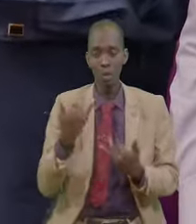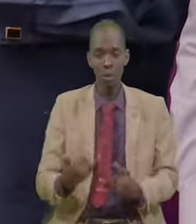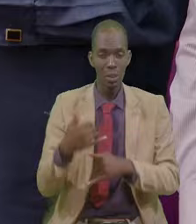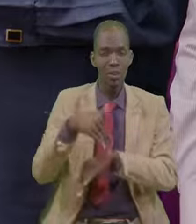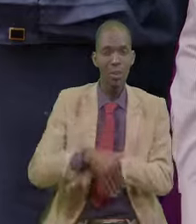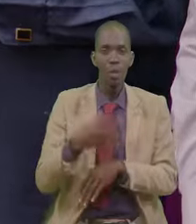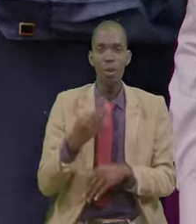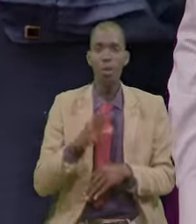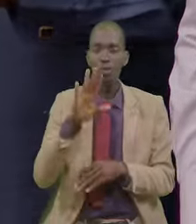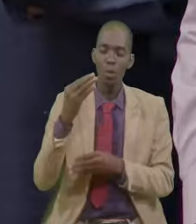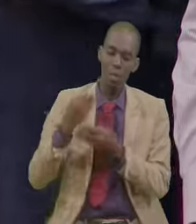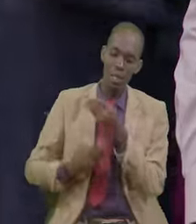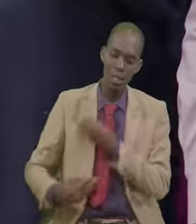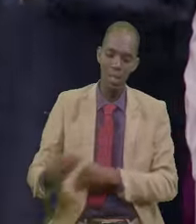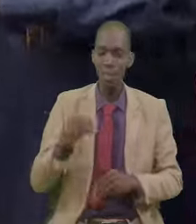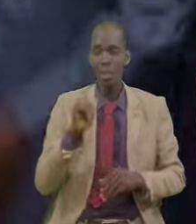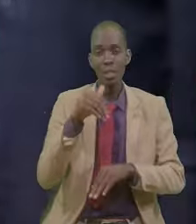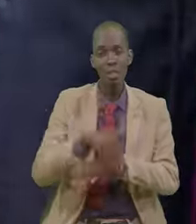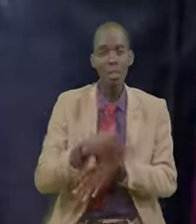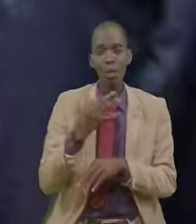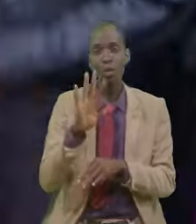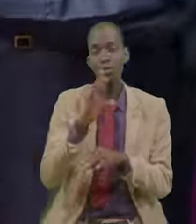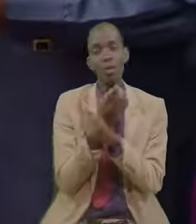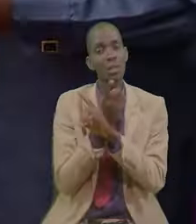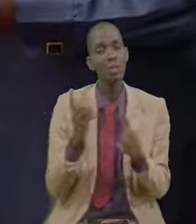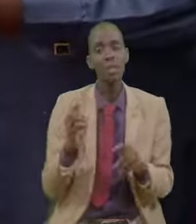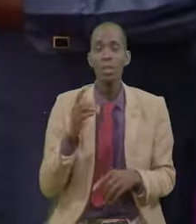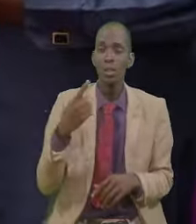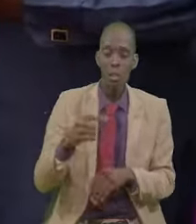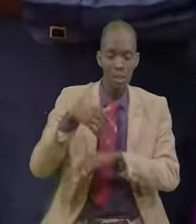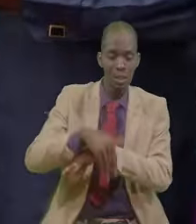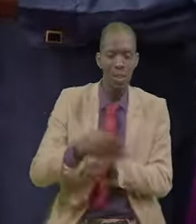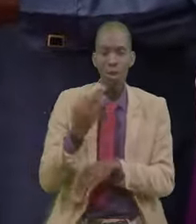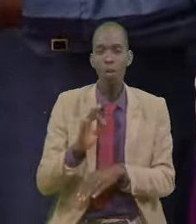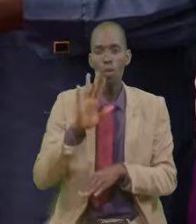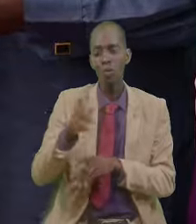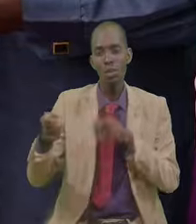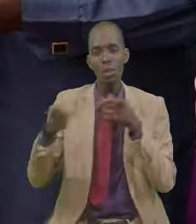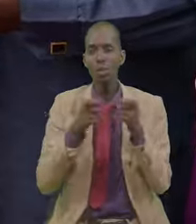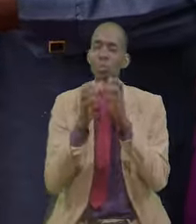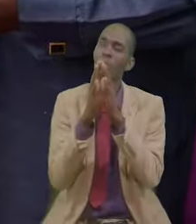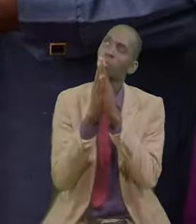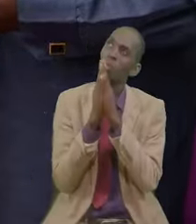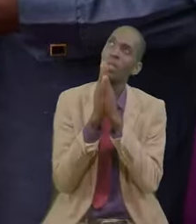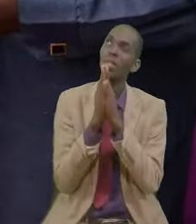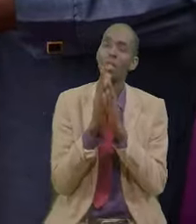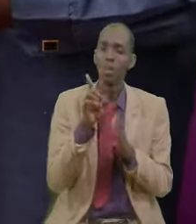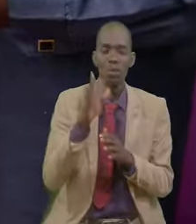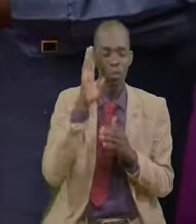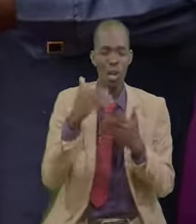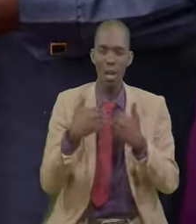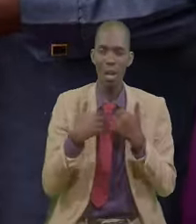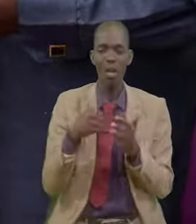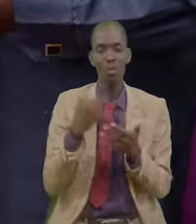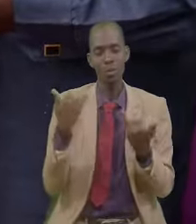of your inheritance. The moment of your deliverance. The moment of your dominion. Tell him, you have it tonight.